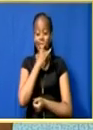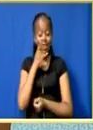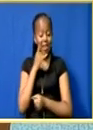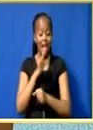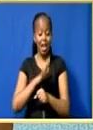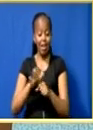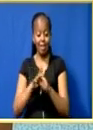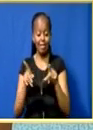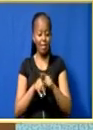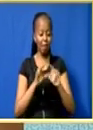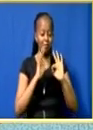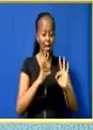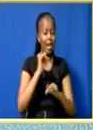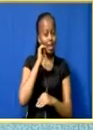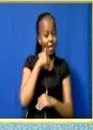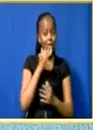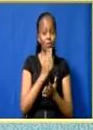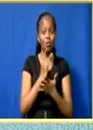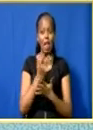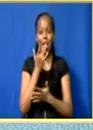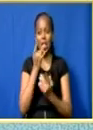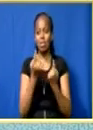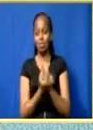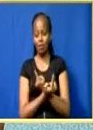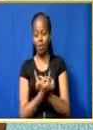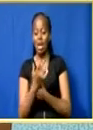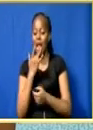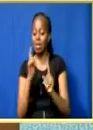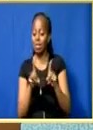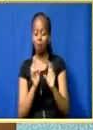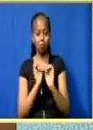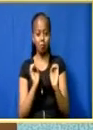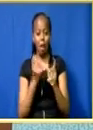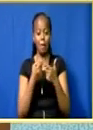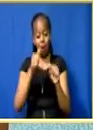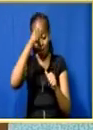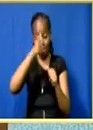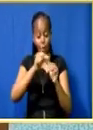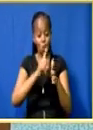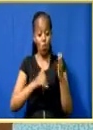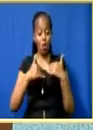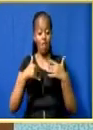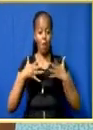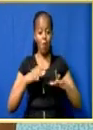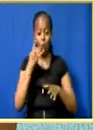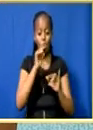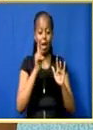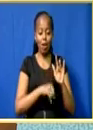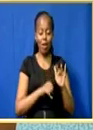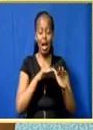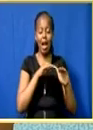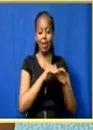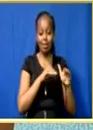as the fresh ones? When of you course, cook ugali, the taste will not be the same. Mm-hmm. But remember, we have people who cannot